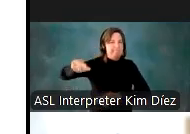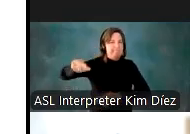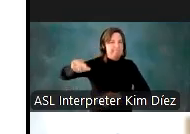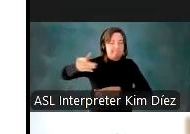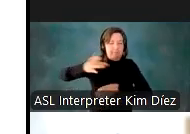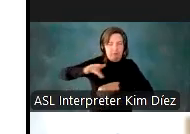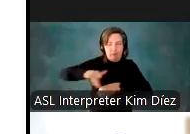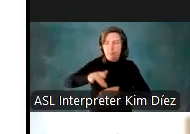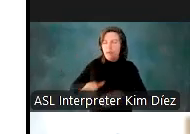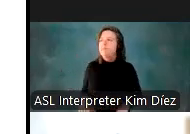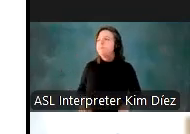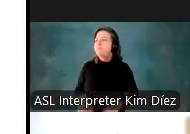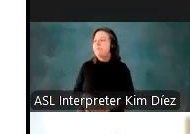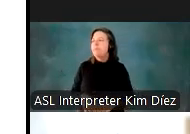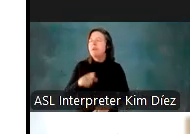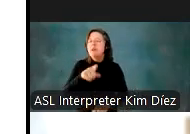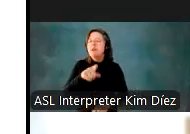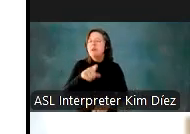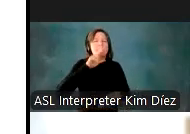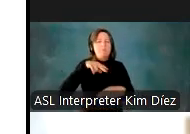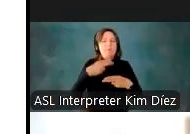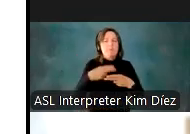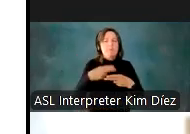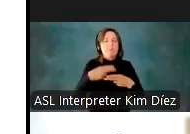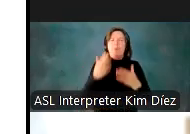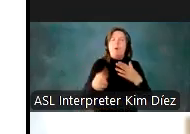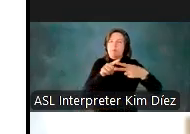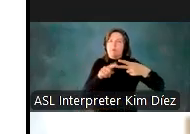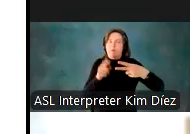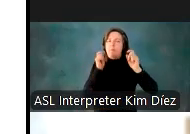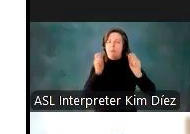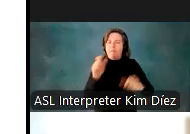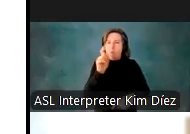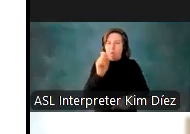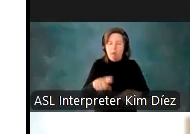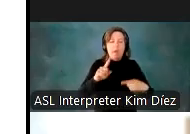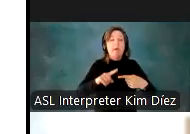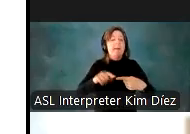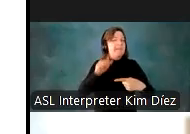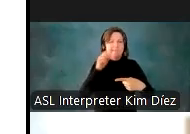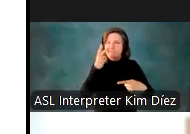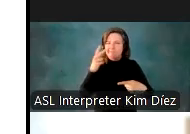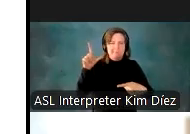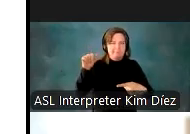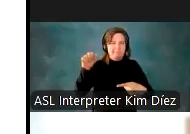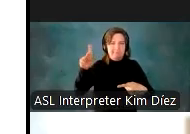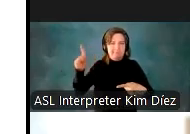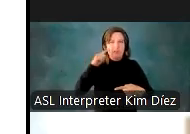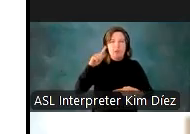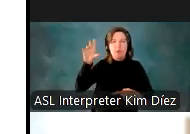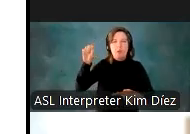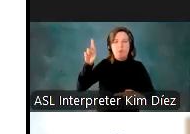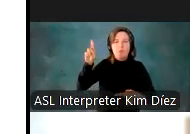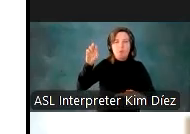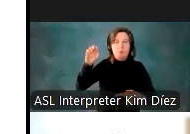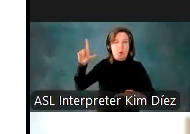You mentioned well, maybe a couple of quick ones. I didn't see a link to the Cornell. It sounds like